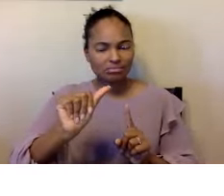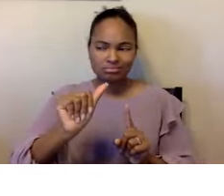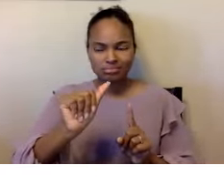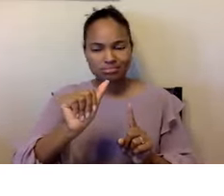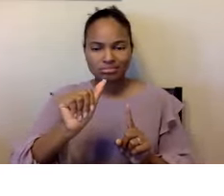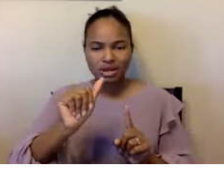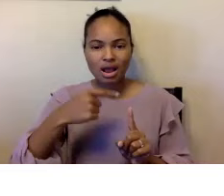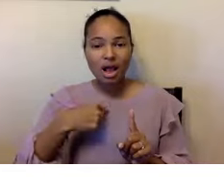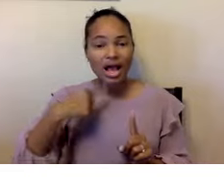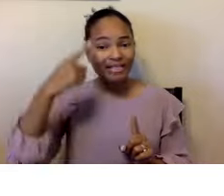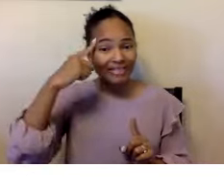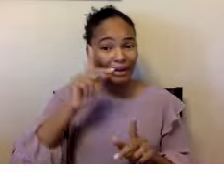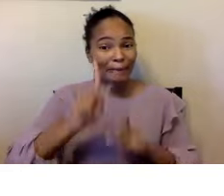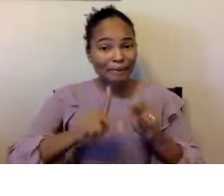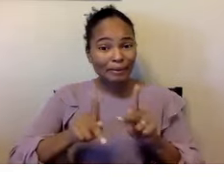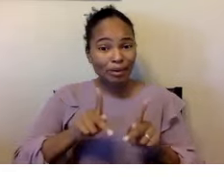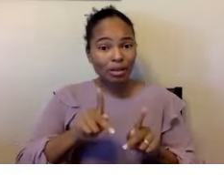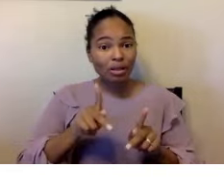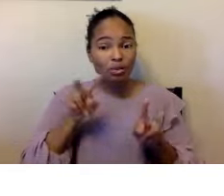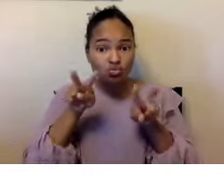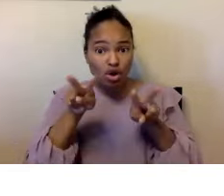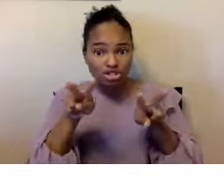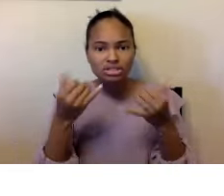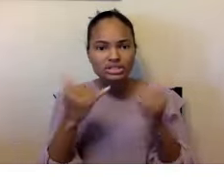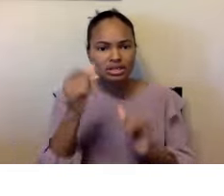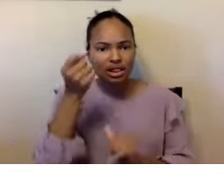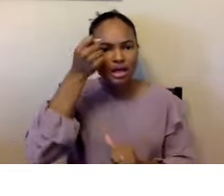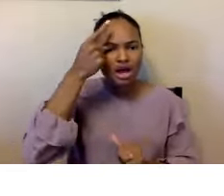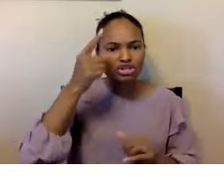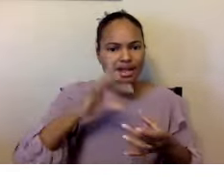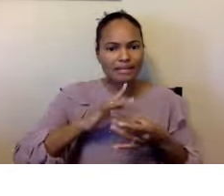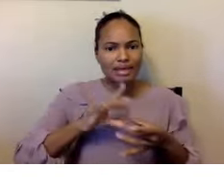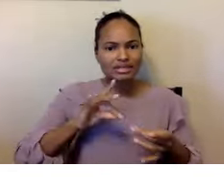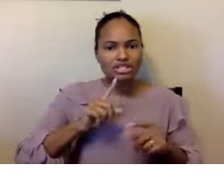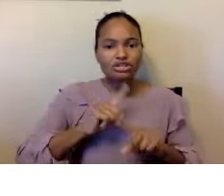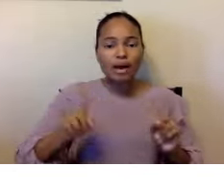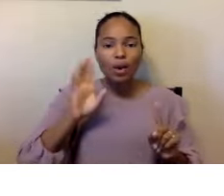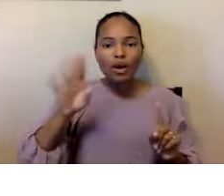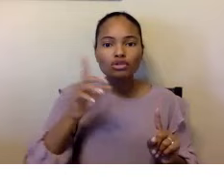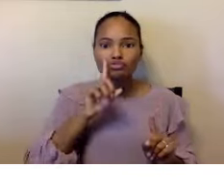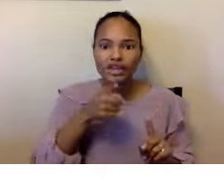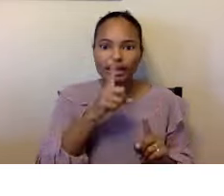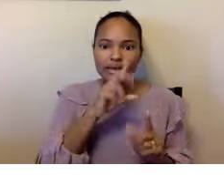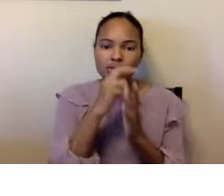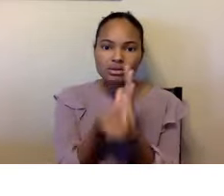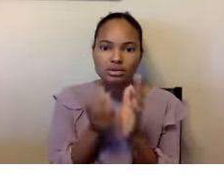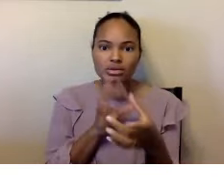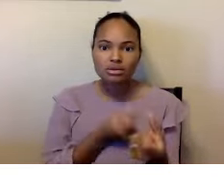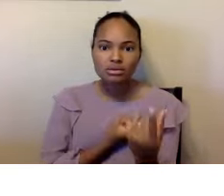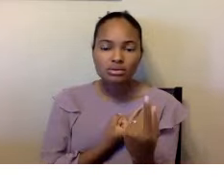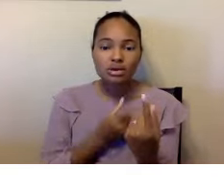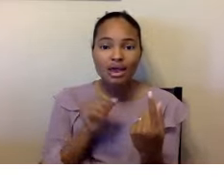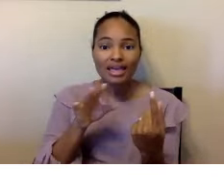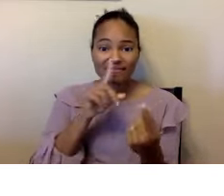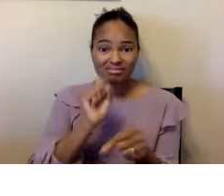get the message, but they get it stronger if the actor is a person with a disability. I think you can get